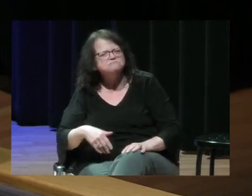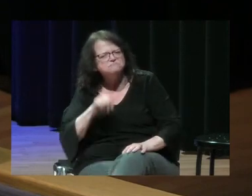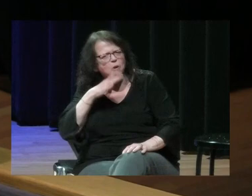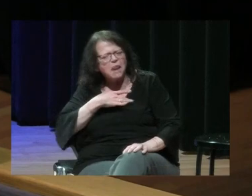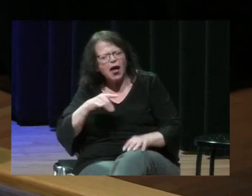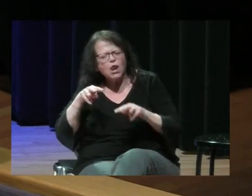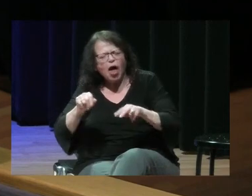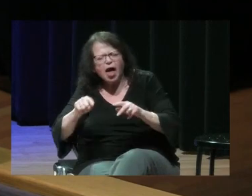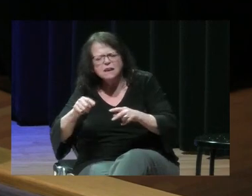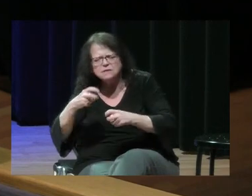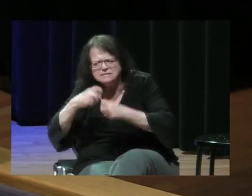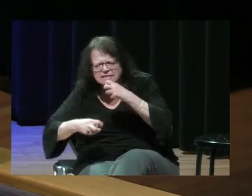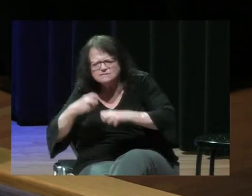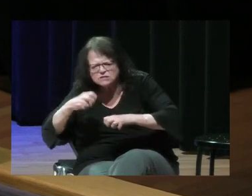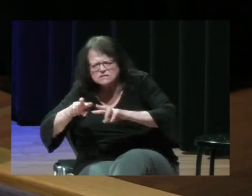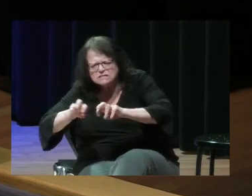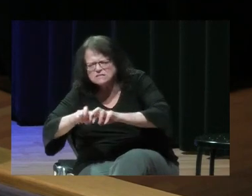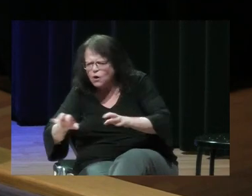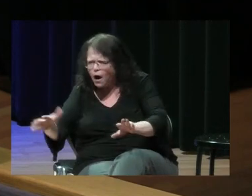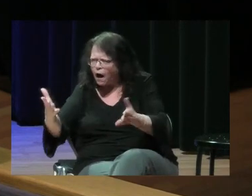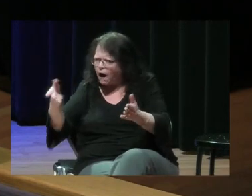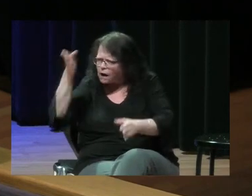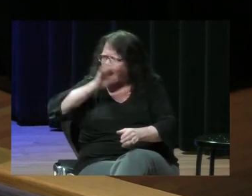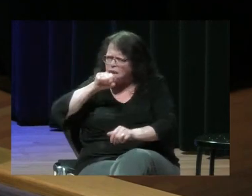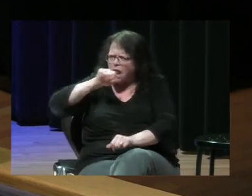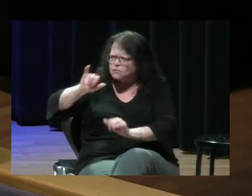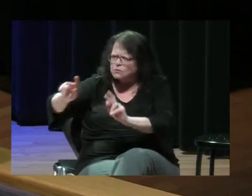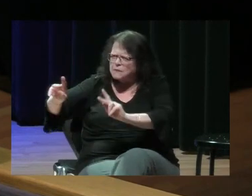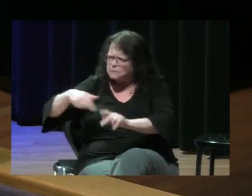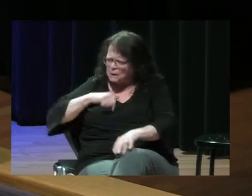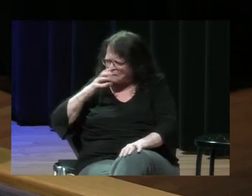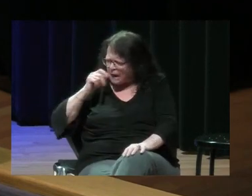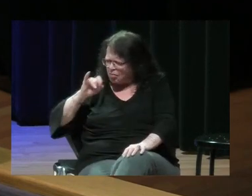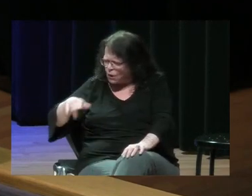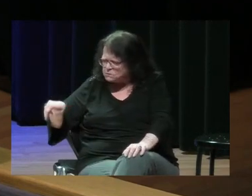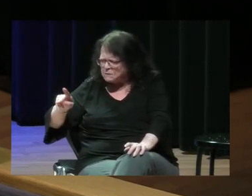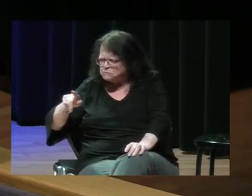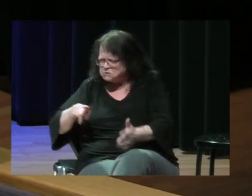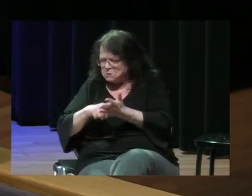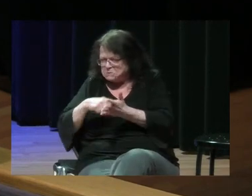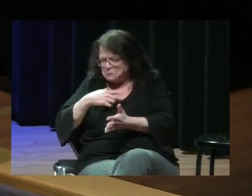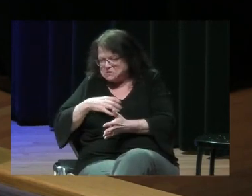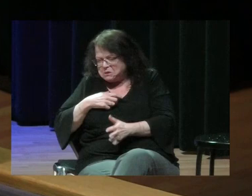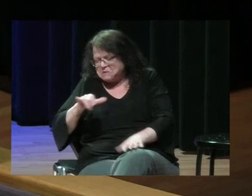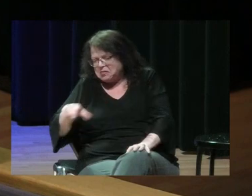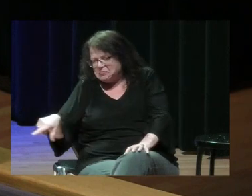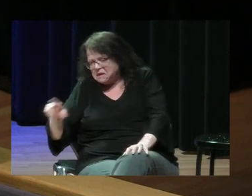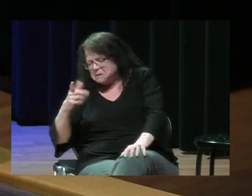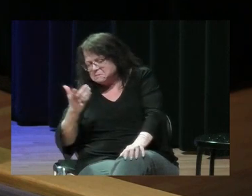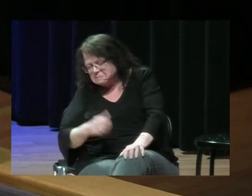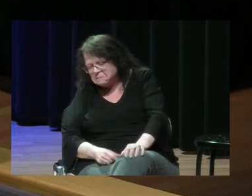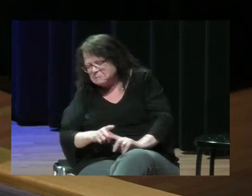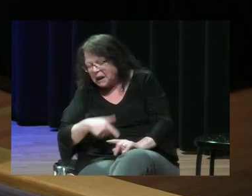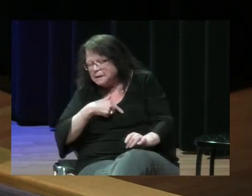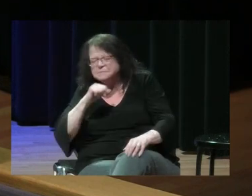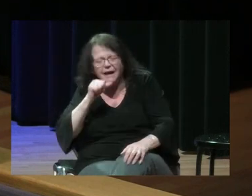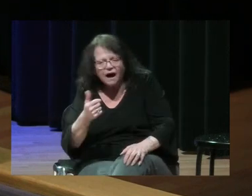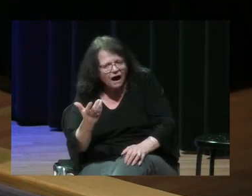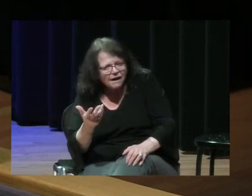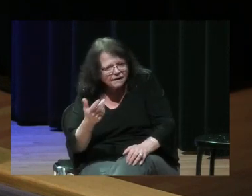things. God love those people. I'm not mad at them. Sometimes I wish I was more like them. But I'm not.